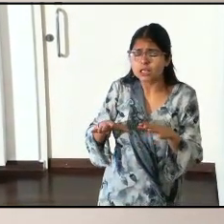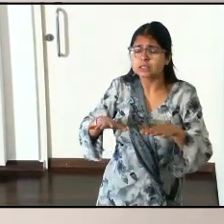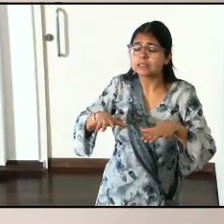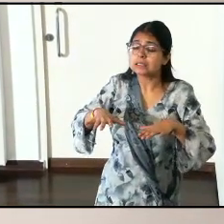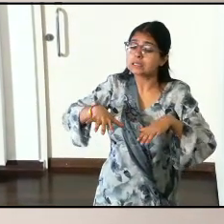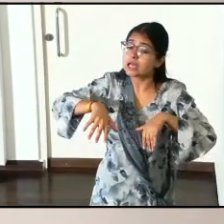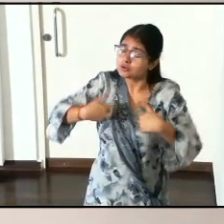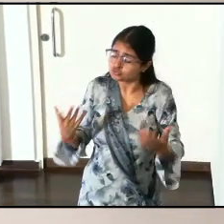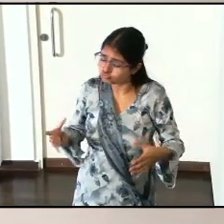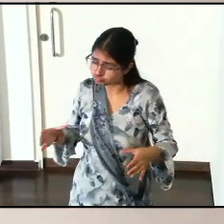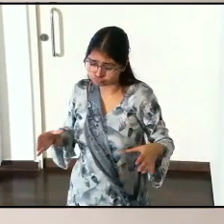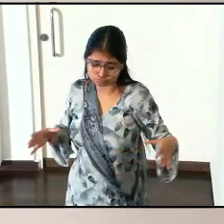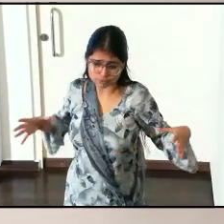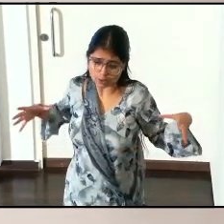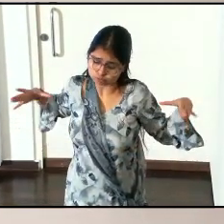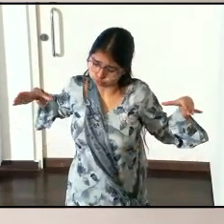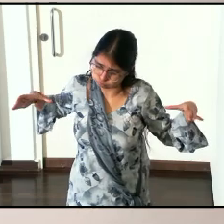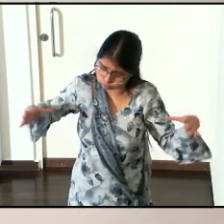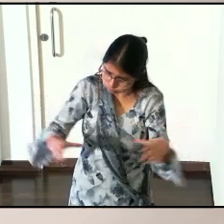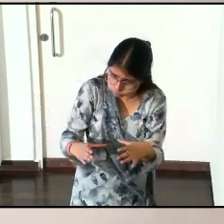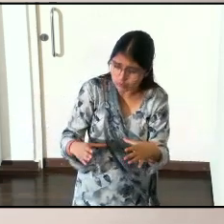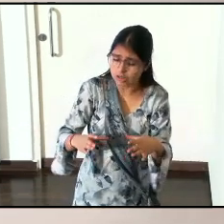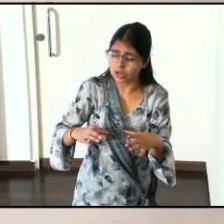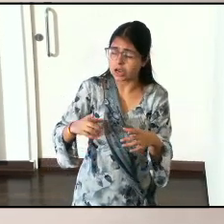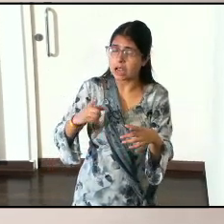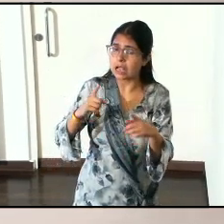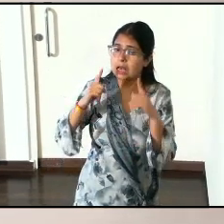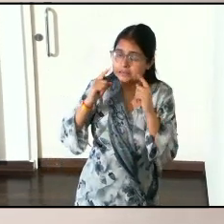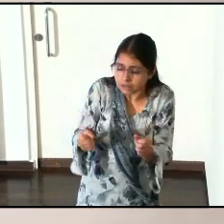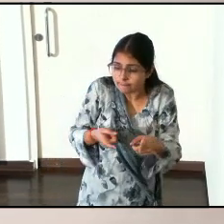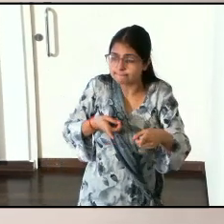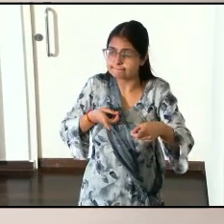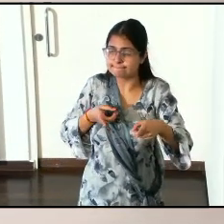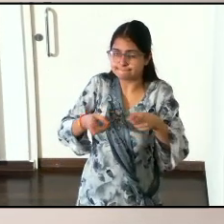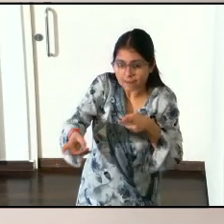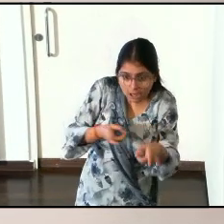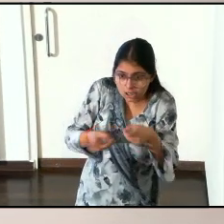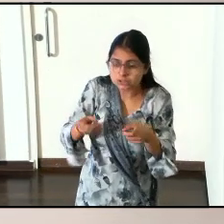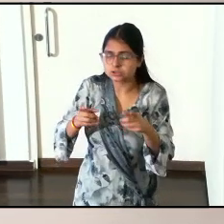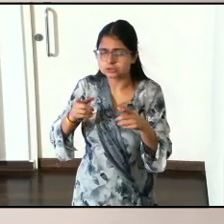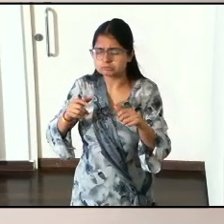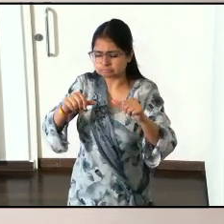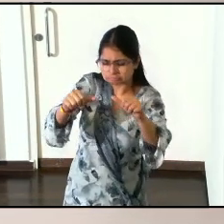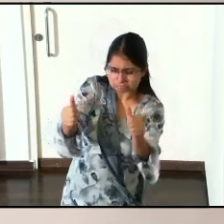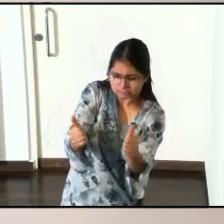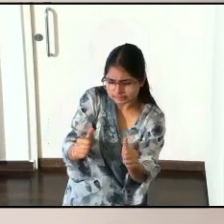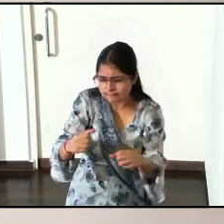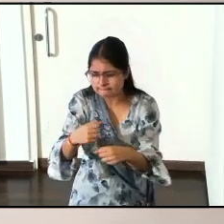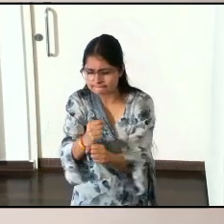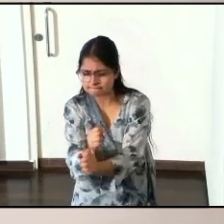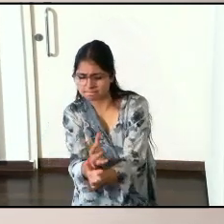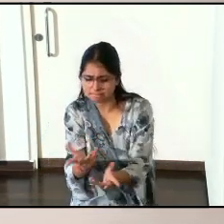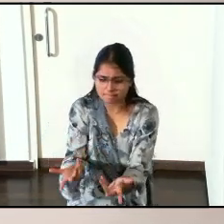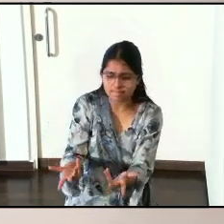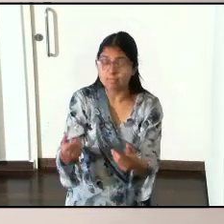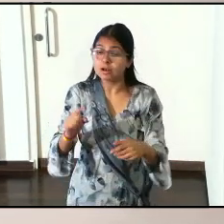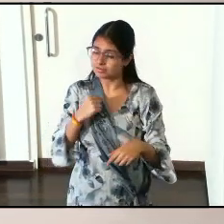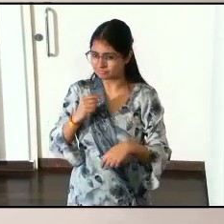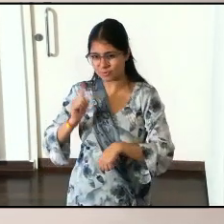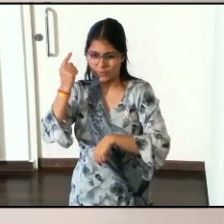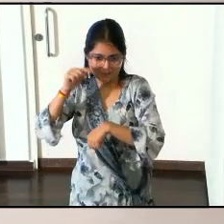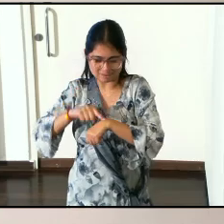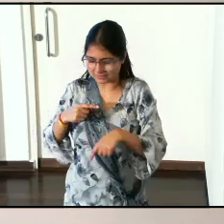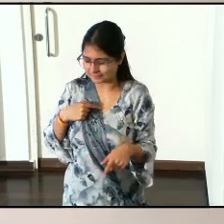something together and manage to bring it to a kind of shape, and that's what I was saying, that at one point I had